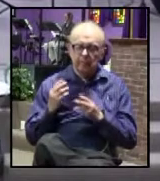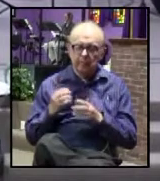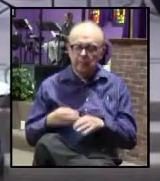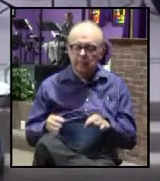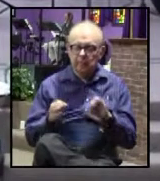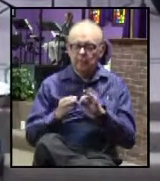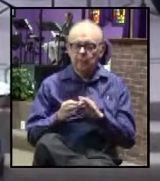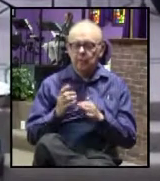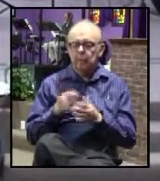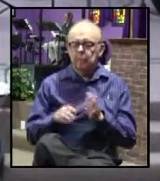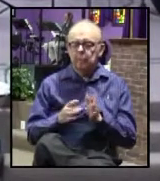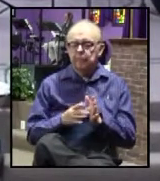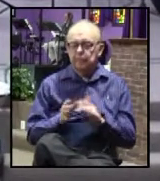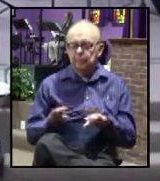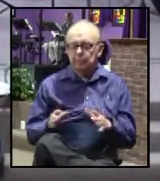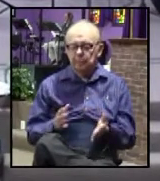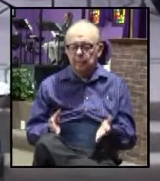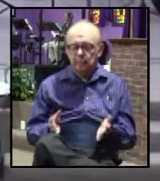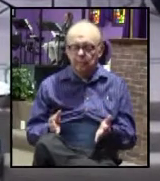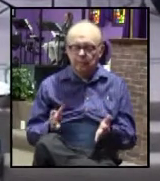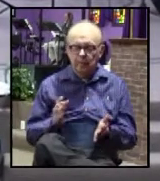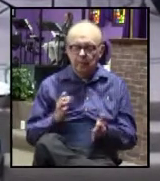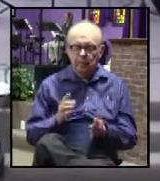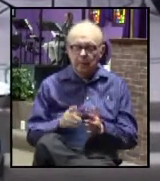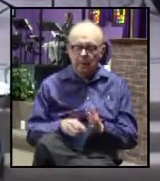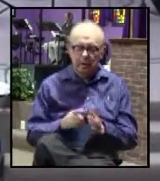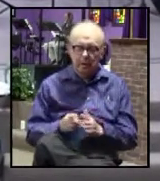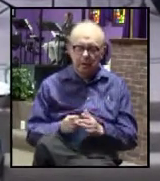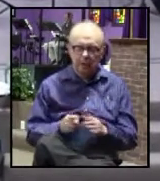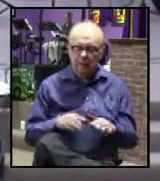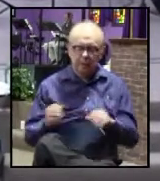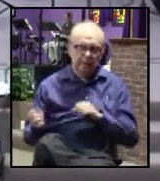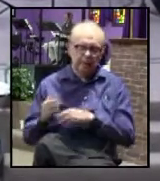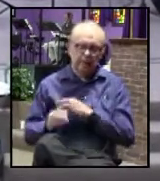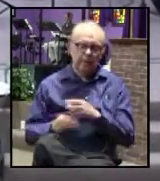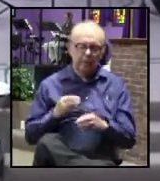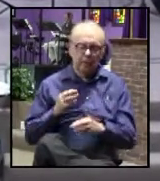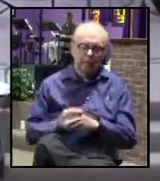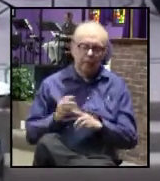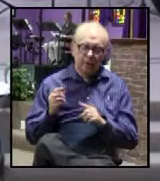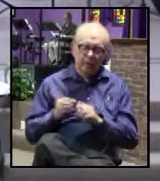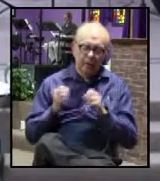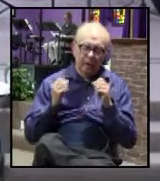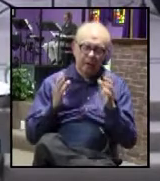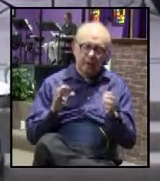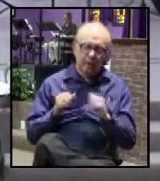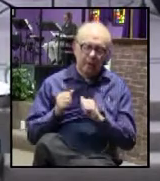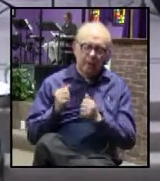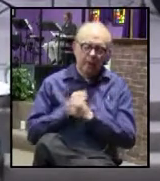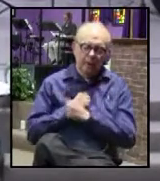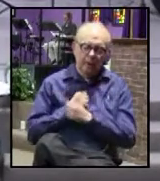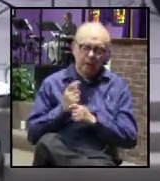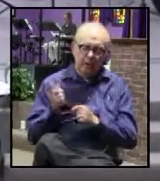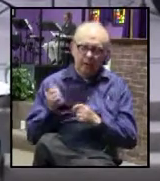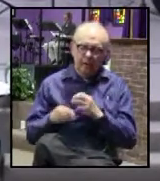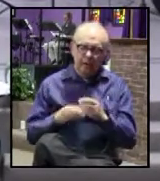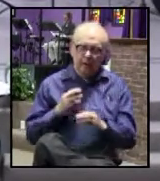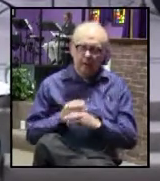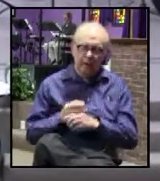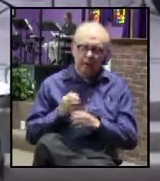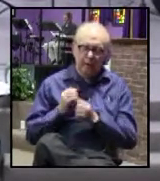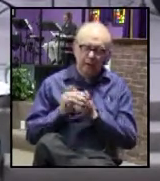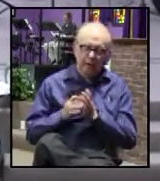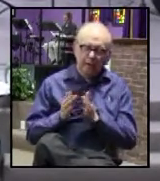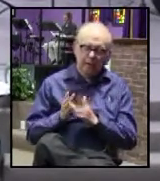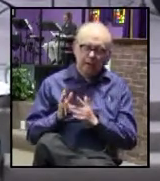the importance of what he's doing here. The hour had come for him to depart from this world to the Father. Having loved his own who were in this world, he